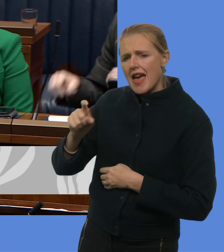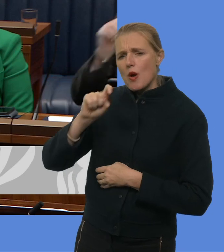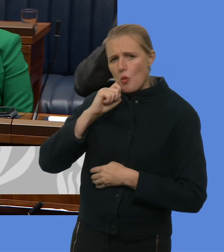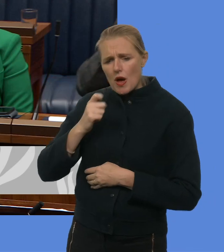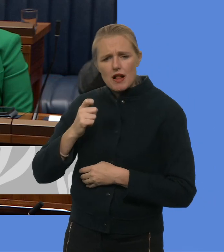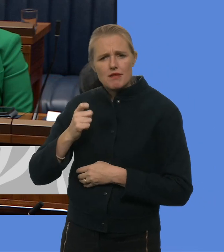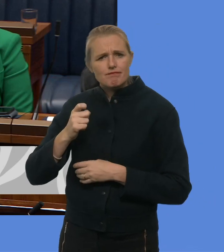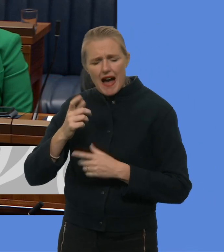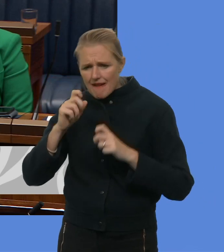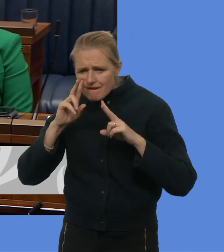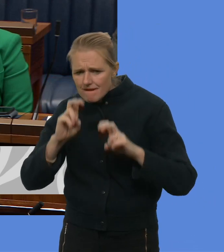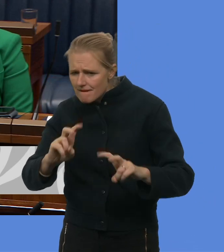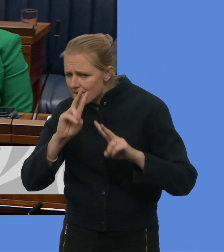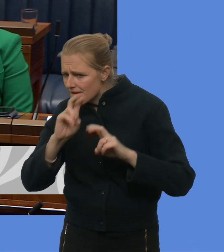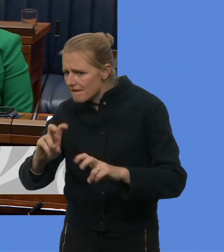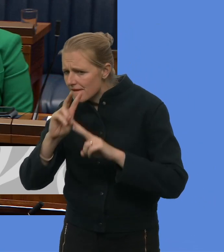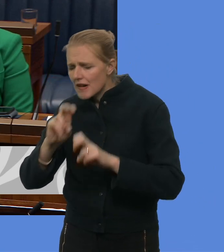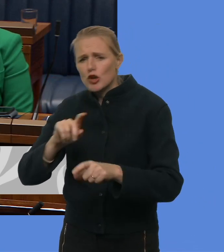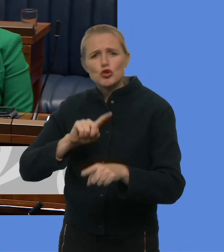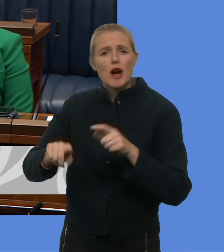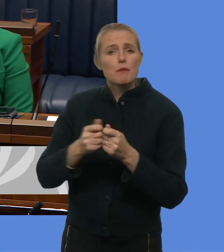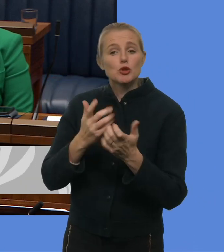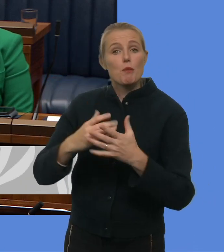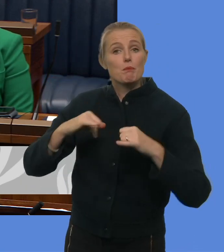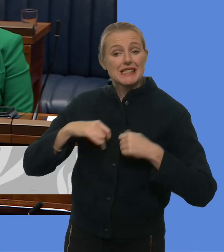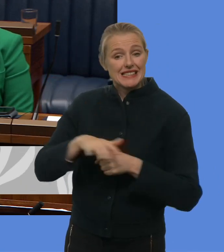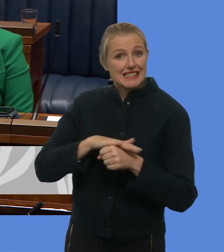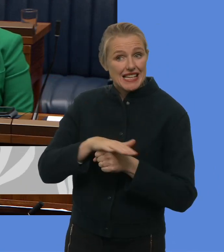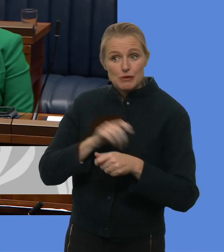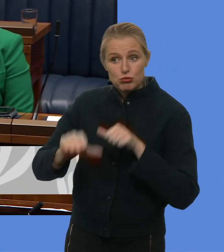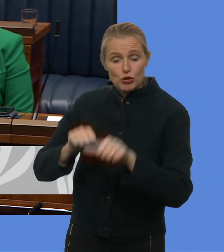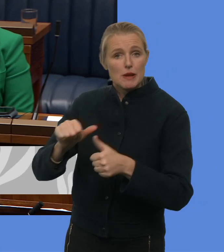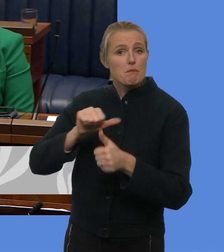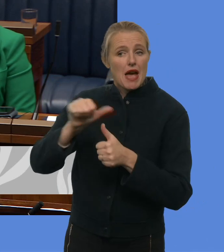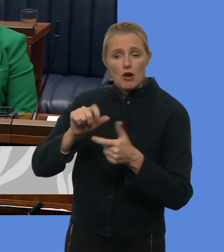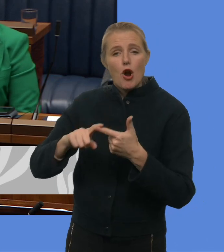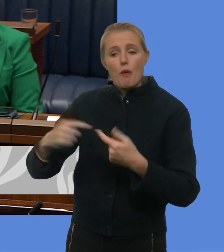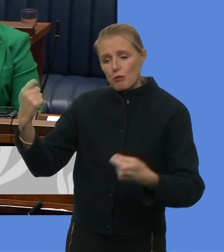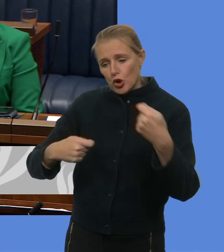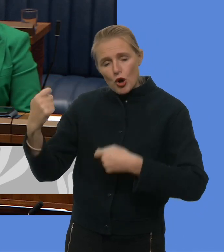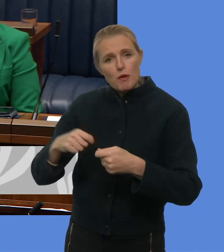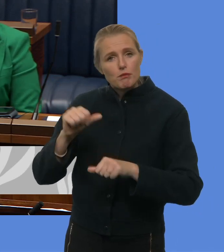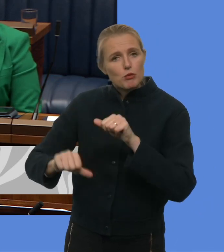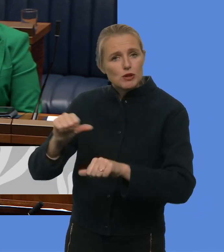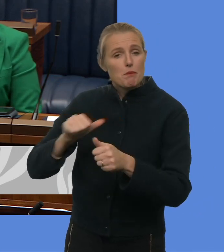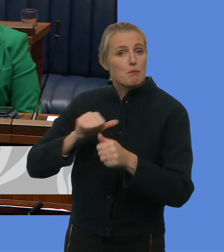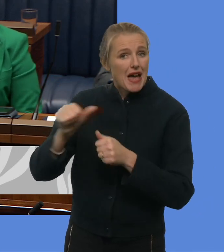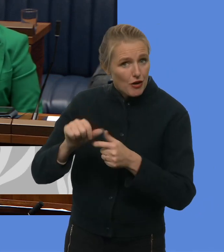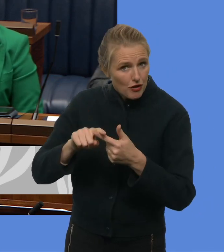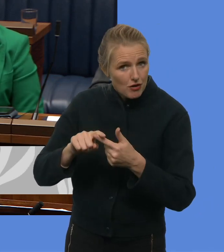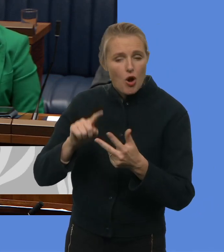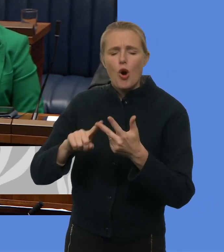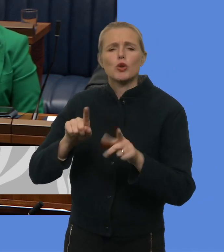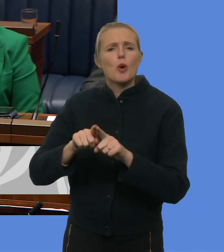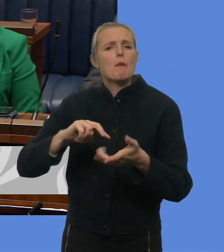at improvements in relation to the business case process, improvements to the procurement process, and of course, importantly, improvements to the